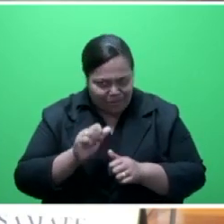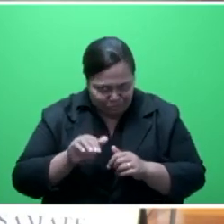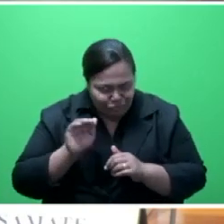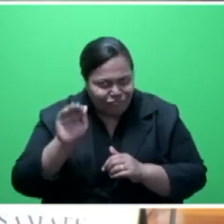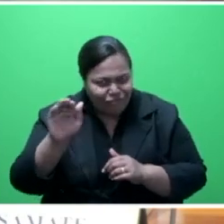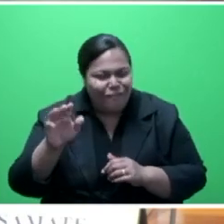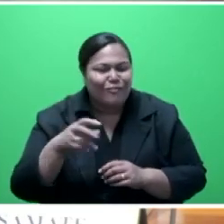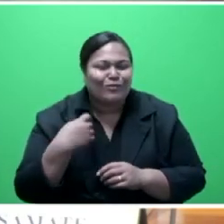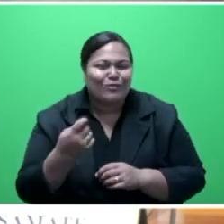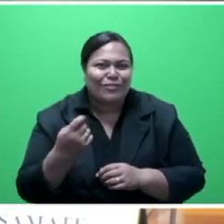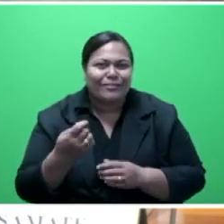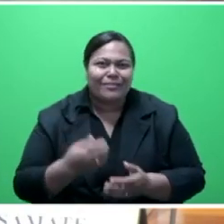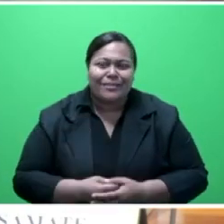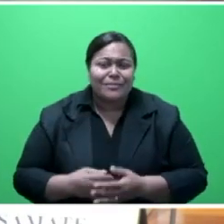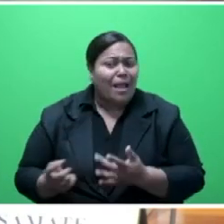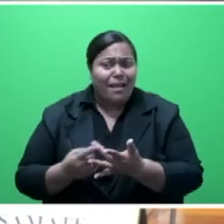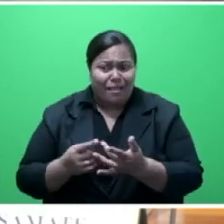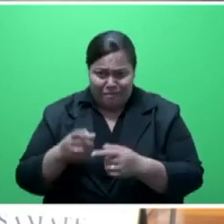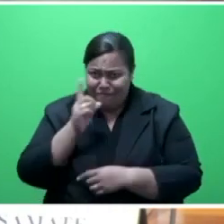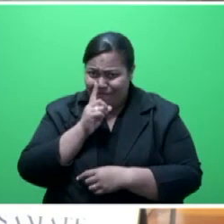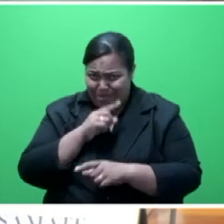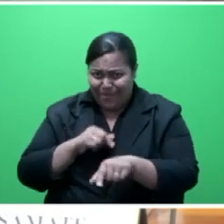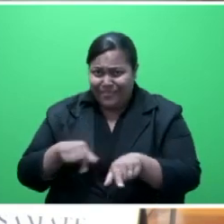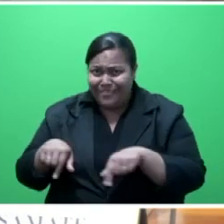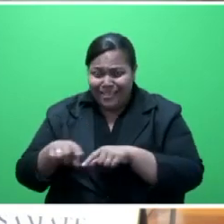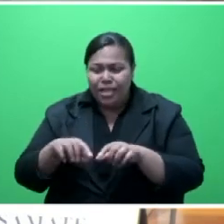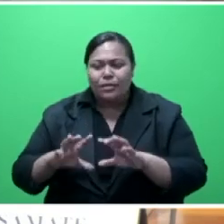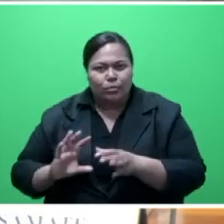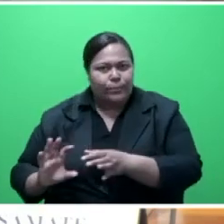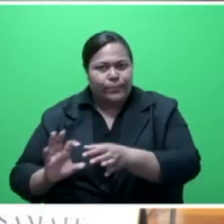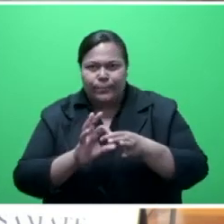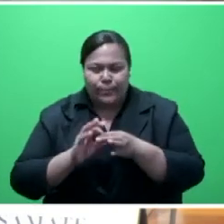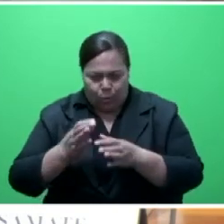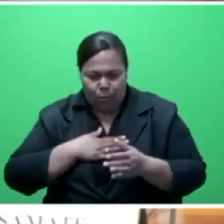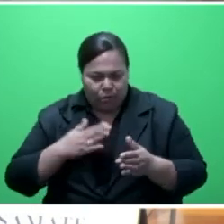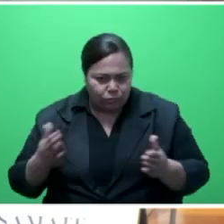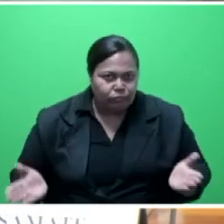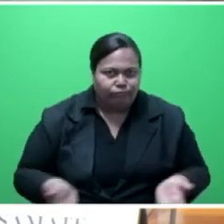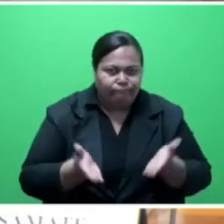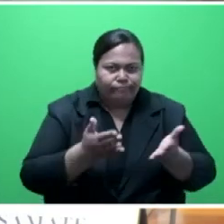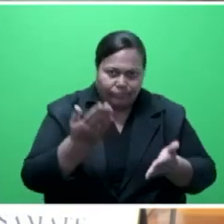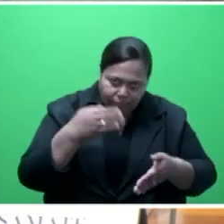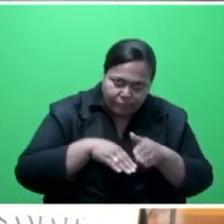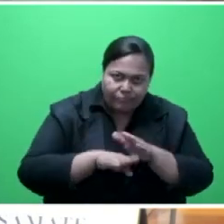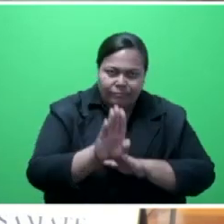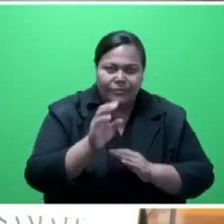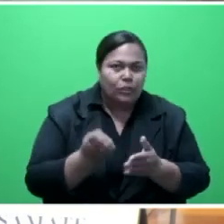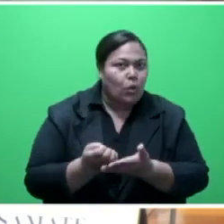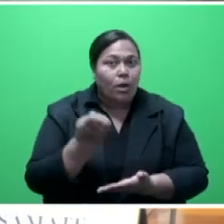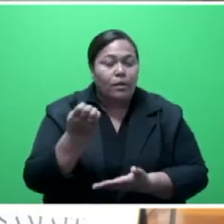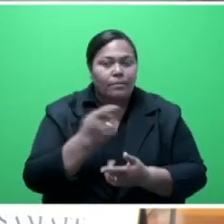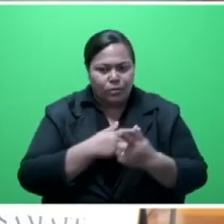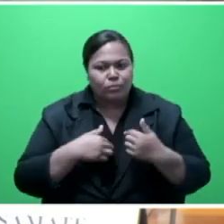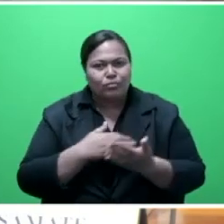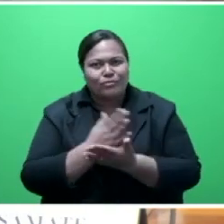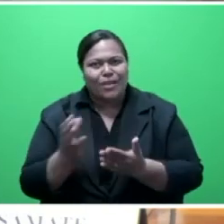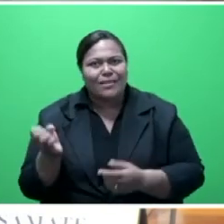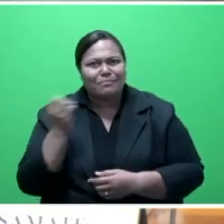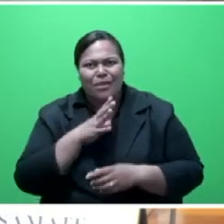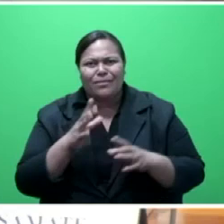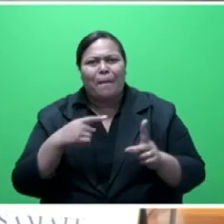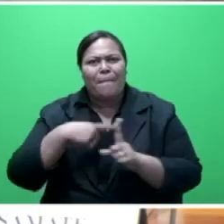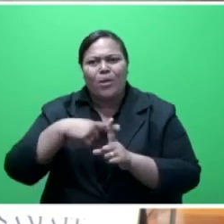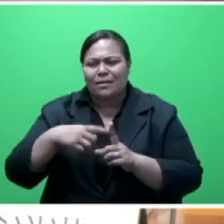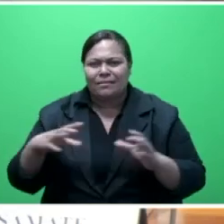These Fijians and countless others stand united in bringing our economy back from the brink, and we share a spirit of positivity that cannot be